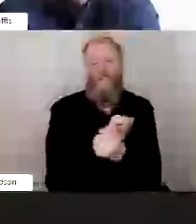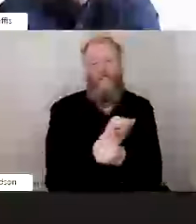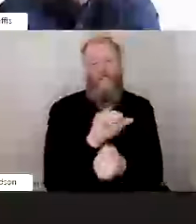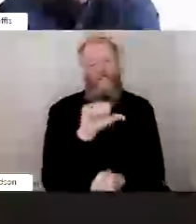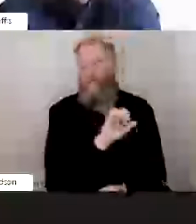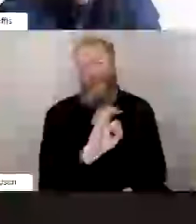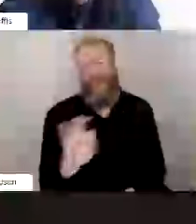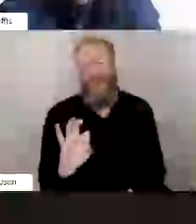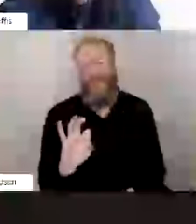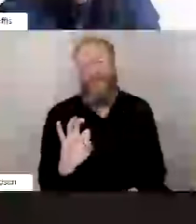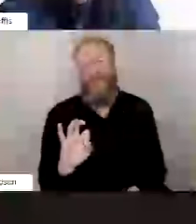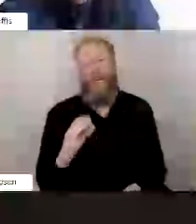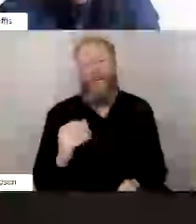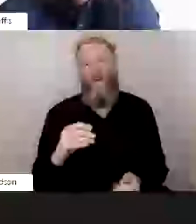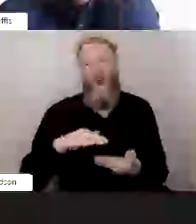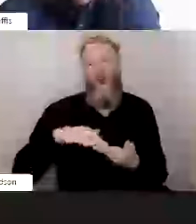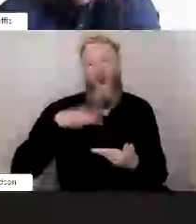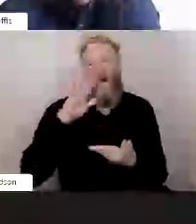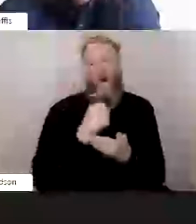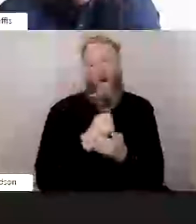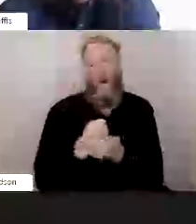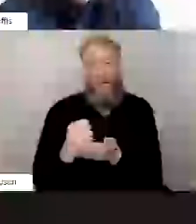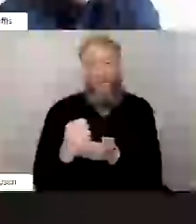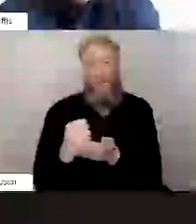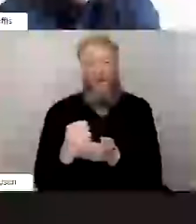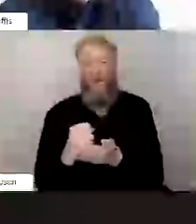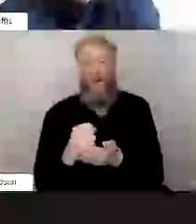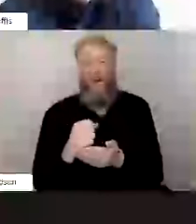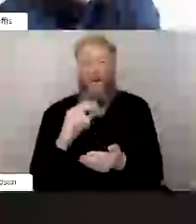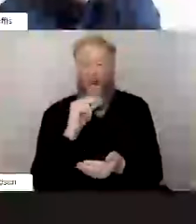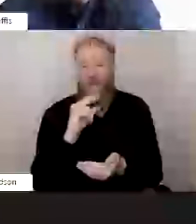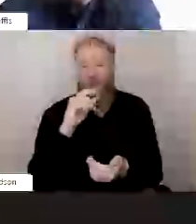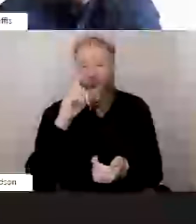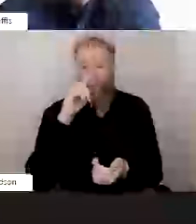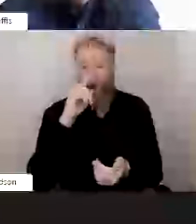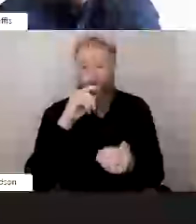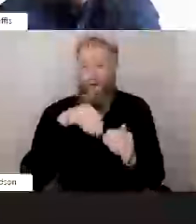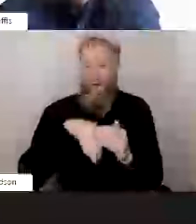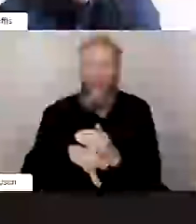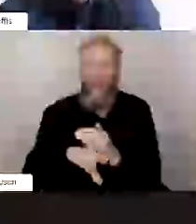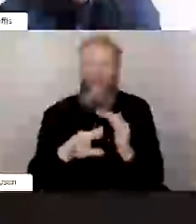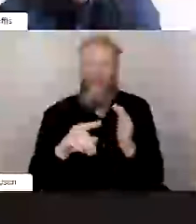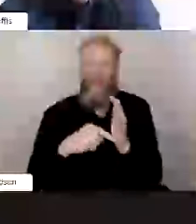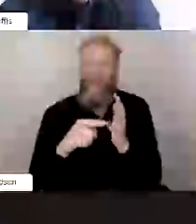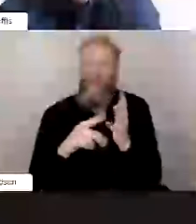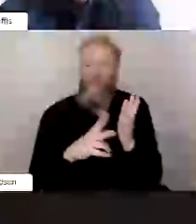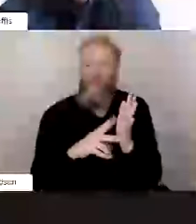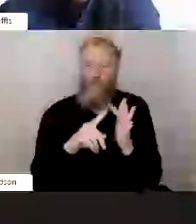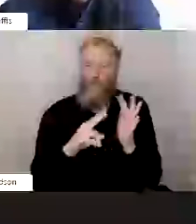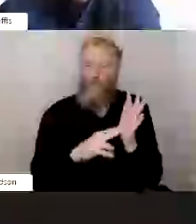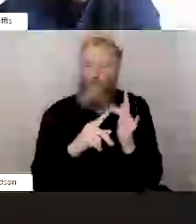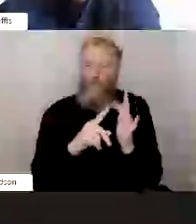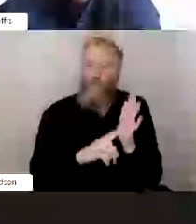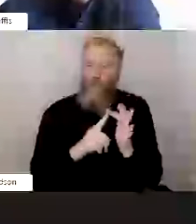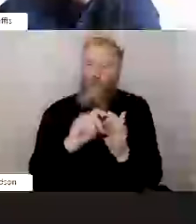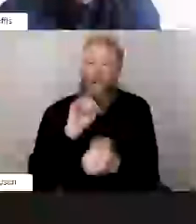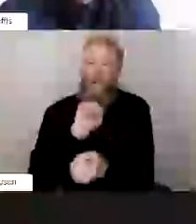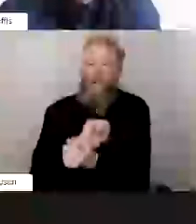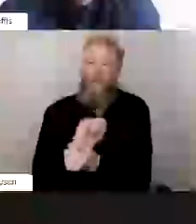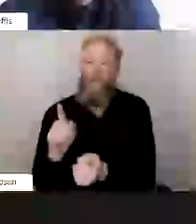We have a very high prevalence of our young people in juvenile detention that have disability, often